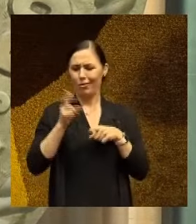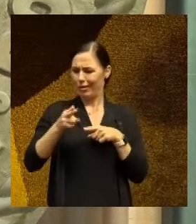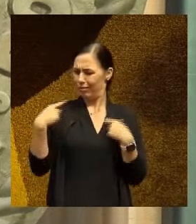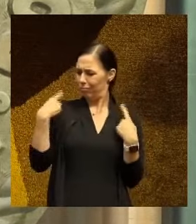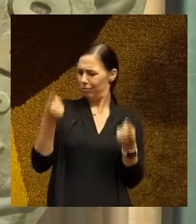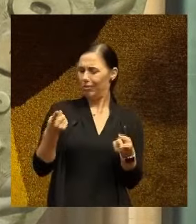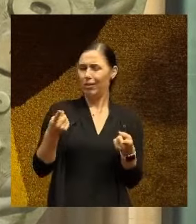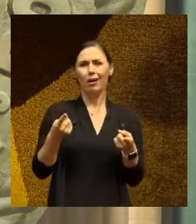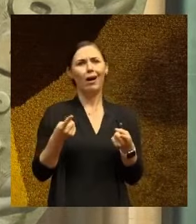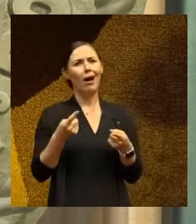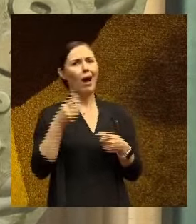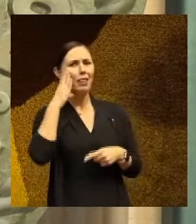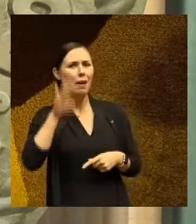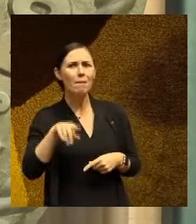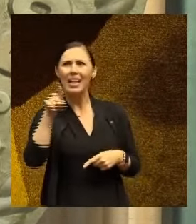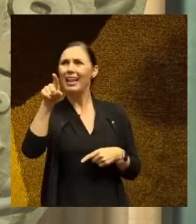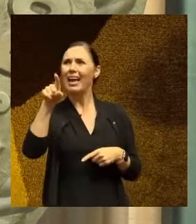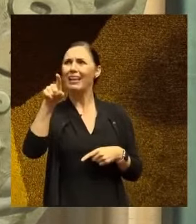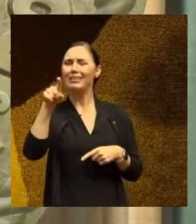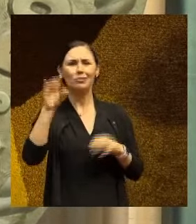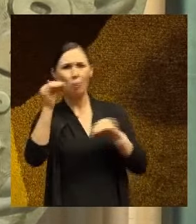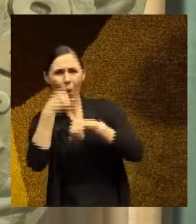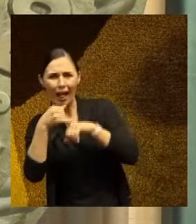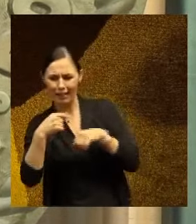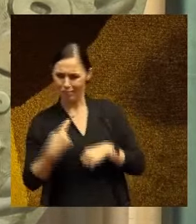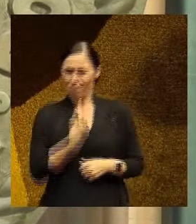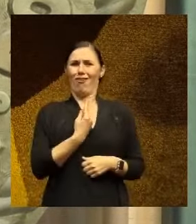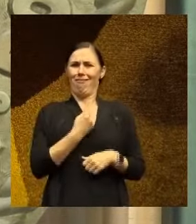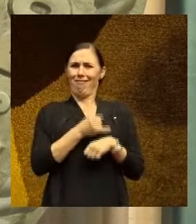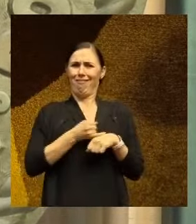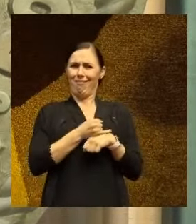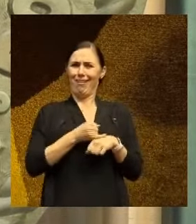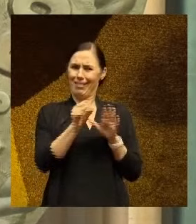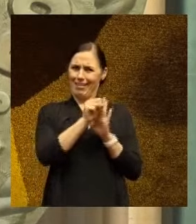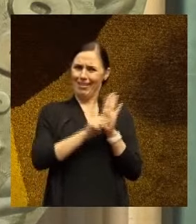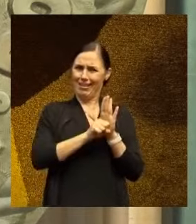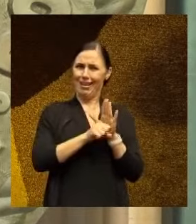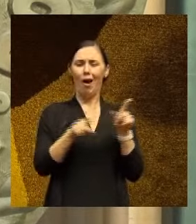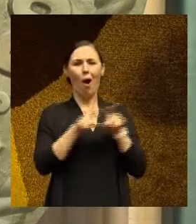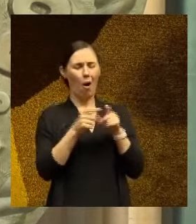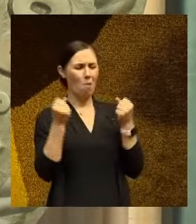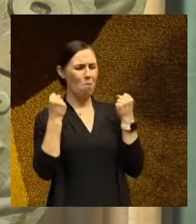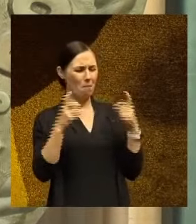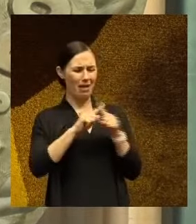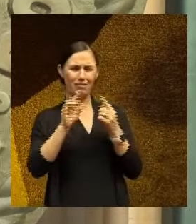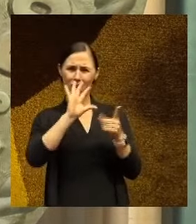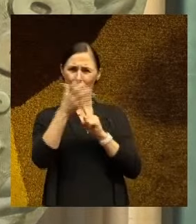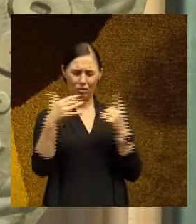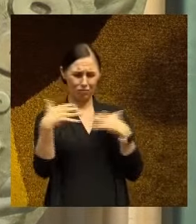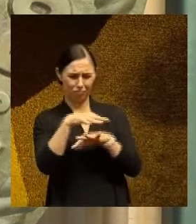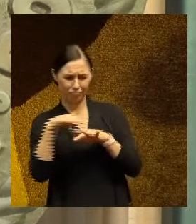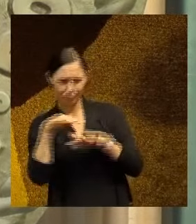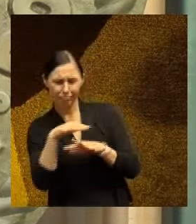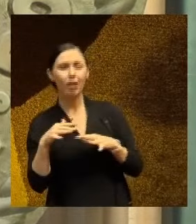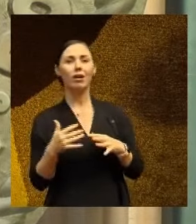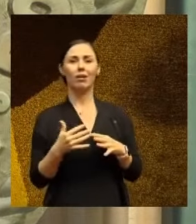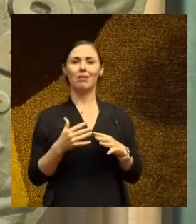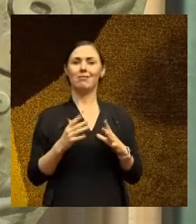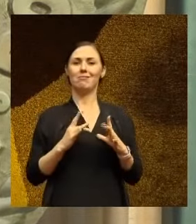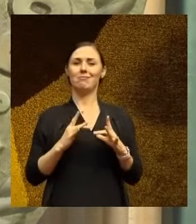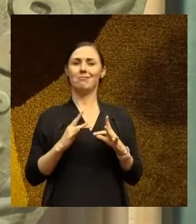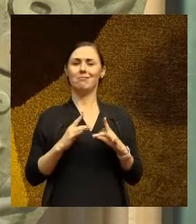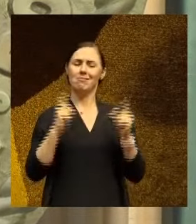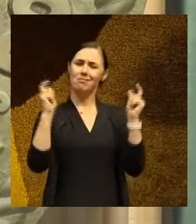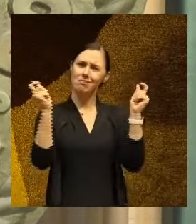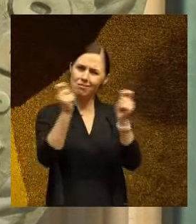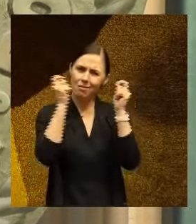nation, and as an amazing multicultural community, we celebrate our diversity.